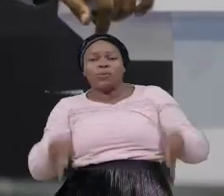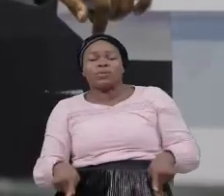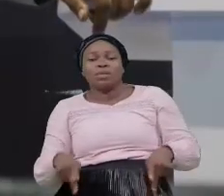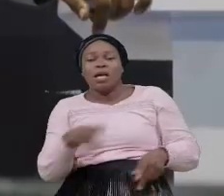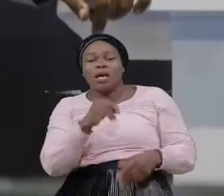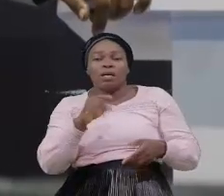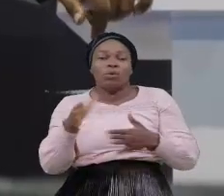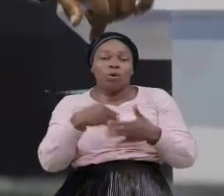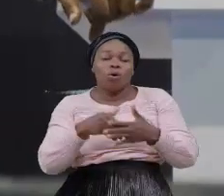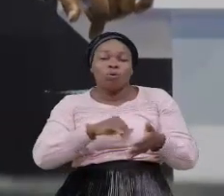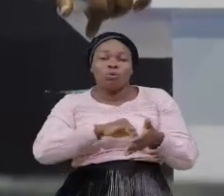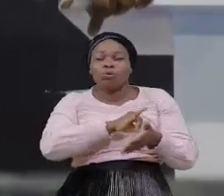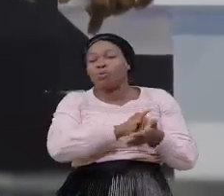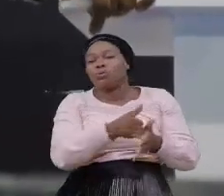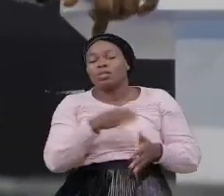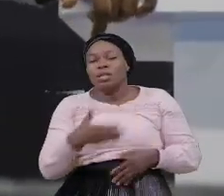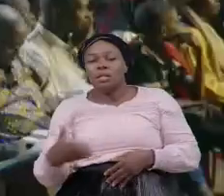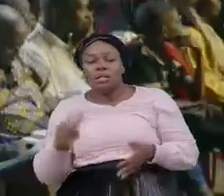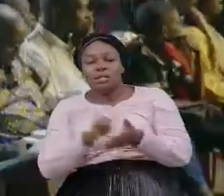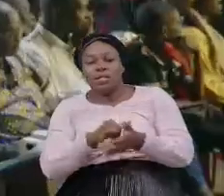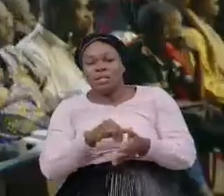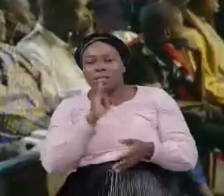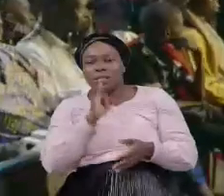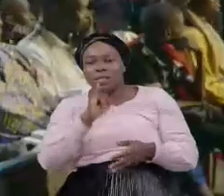inside there, I say, come out.